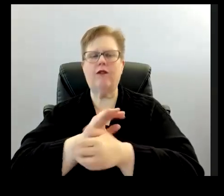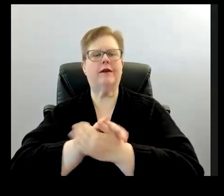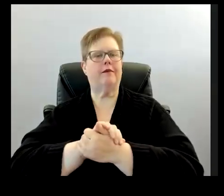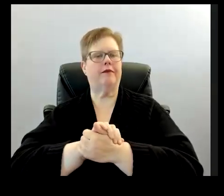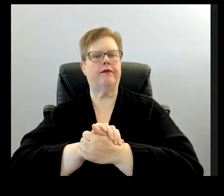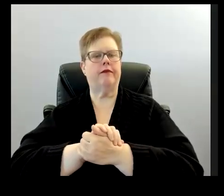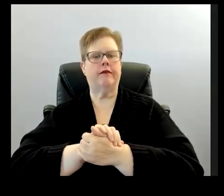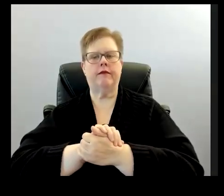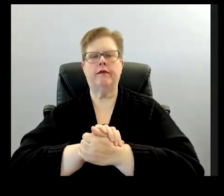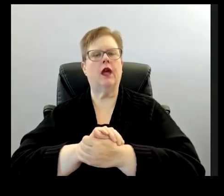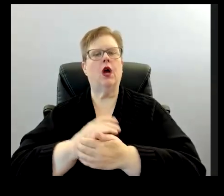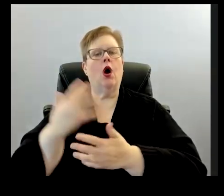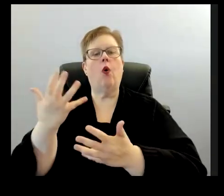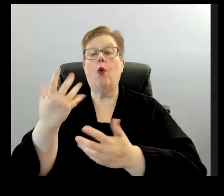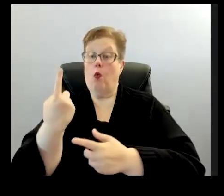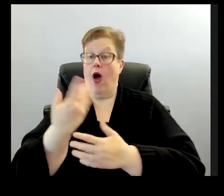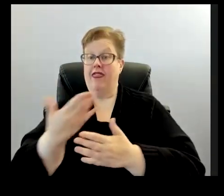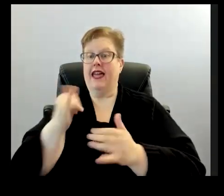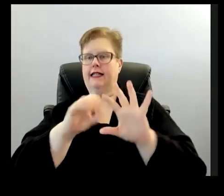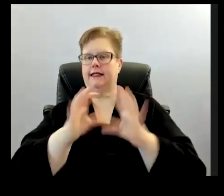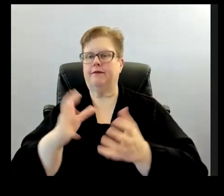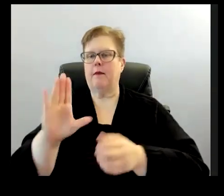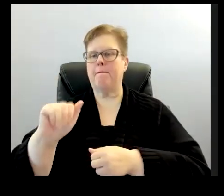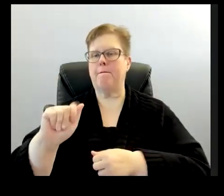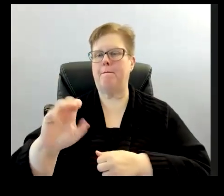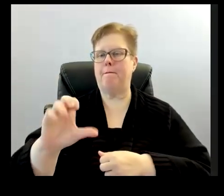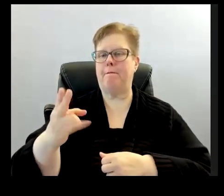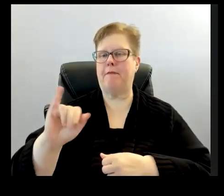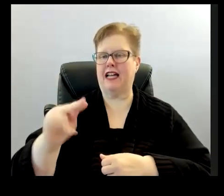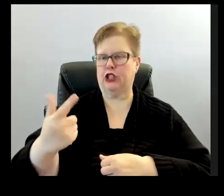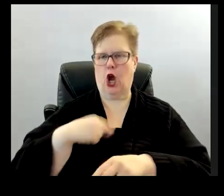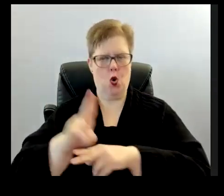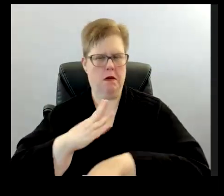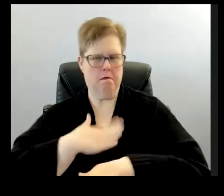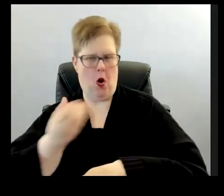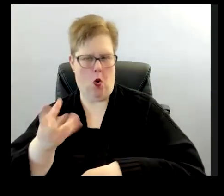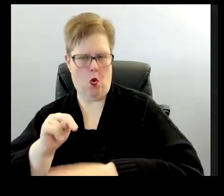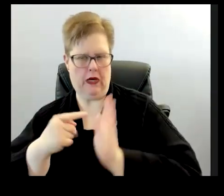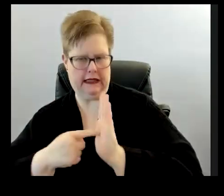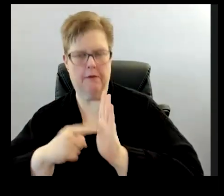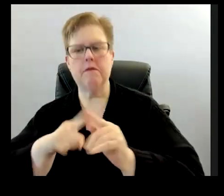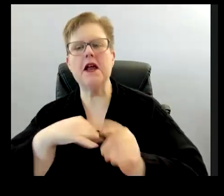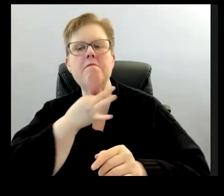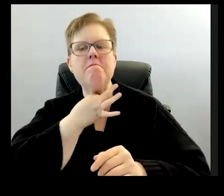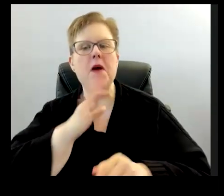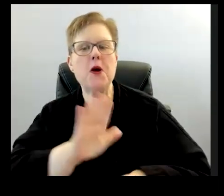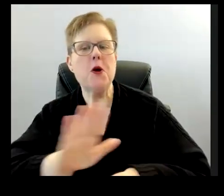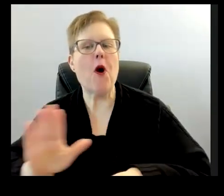one is just about batching, right? I will use myself as an example, but I would be curious in the chat about you